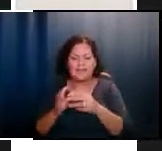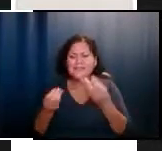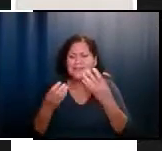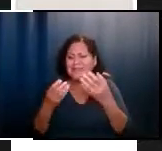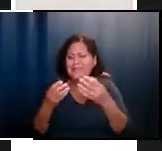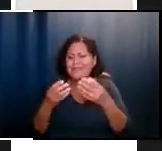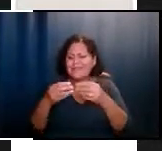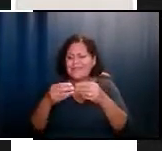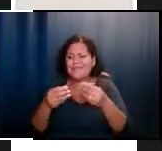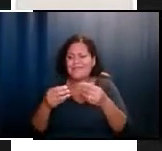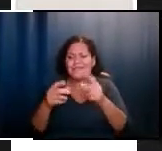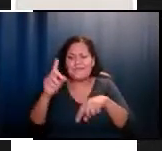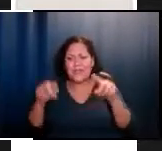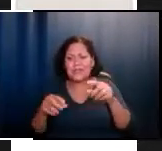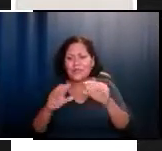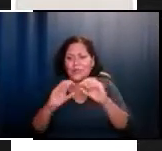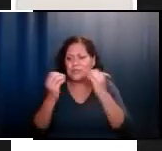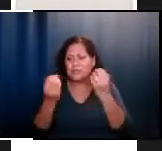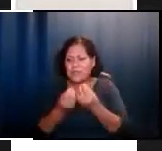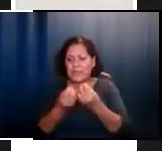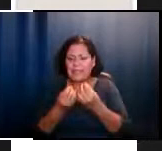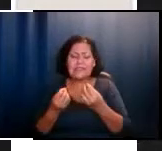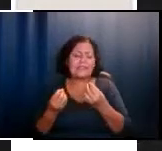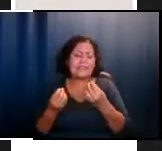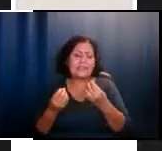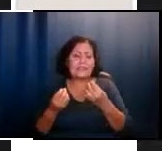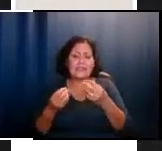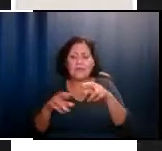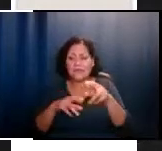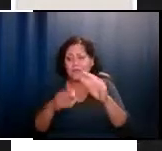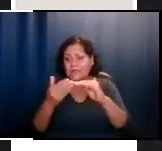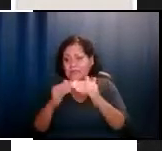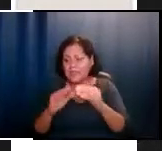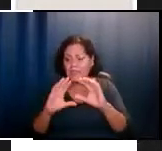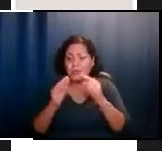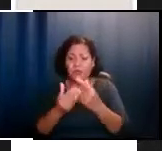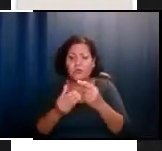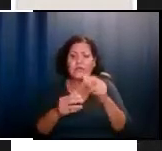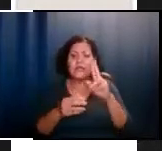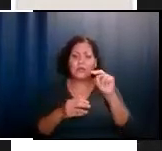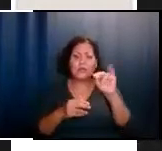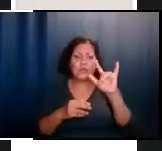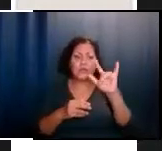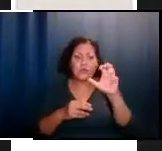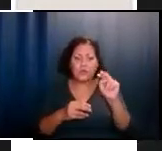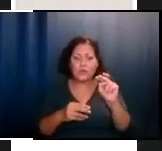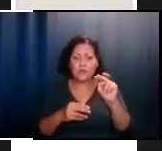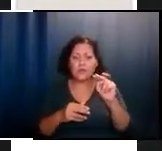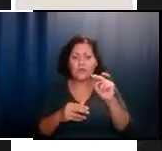Antonio, like the River City Group, like the Unicorn, like Reaching Maximum Independence, and